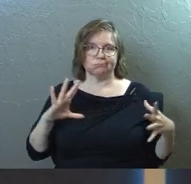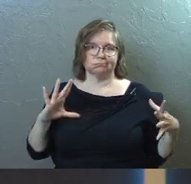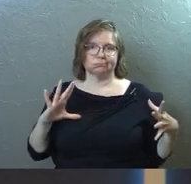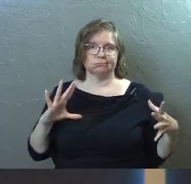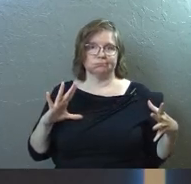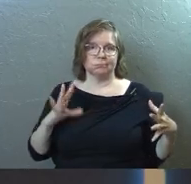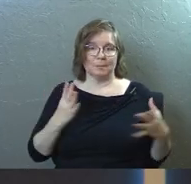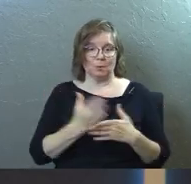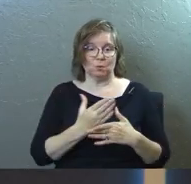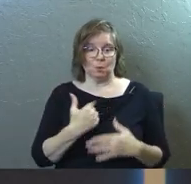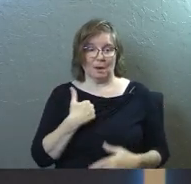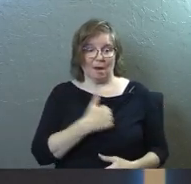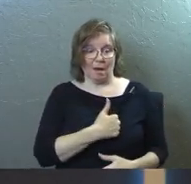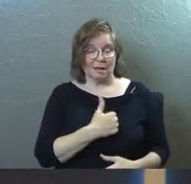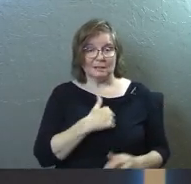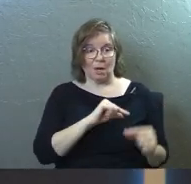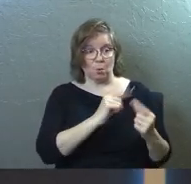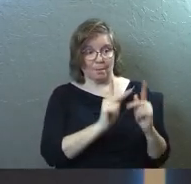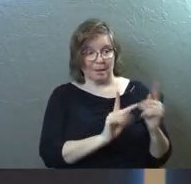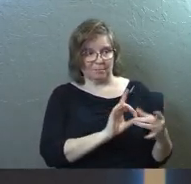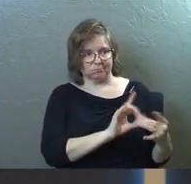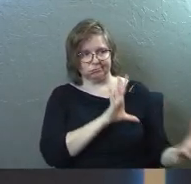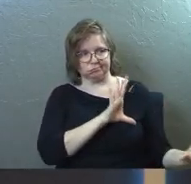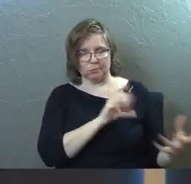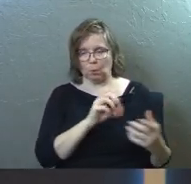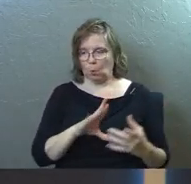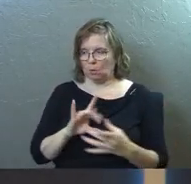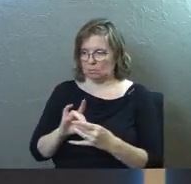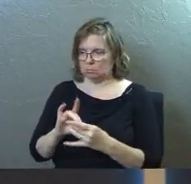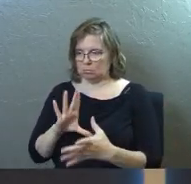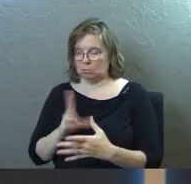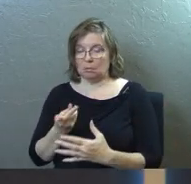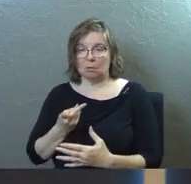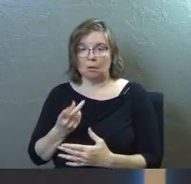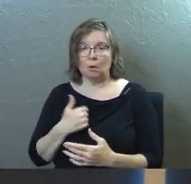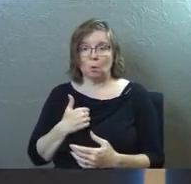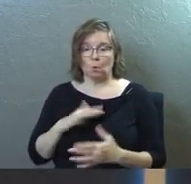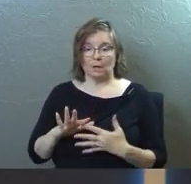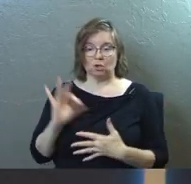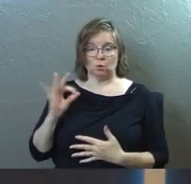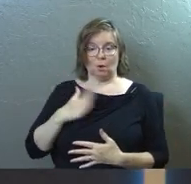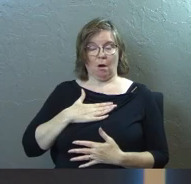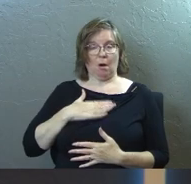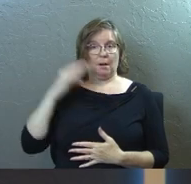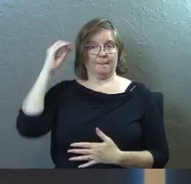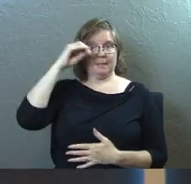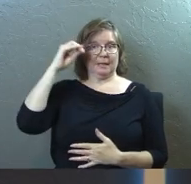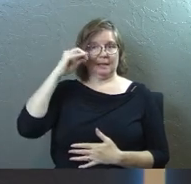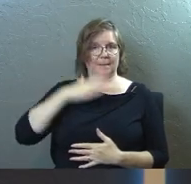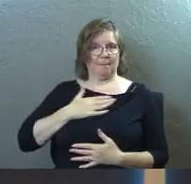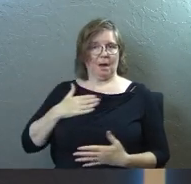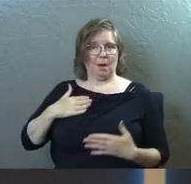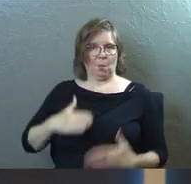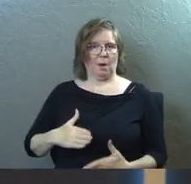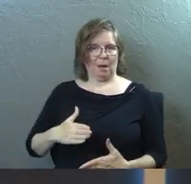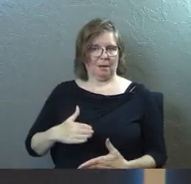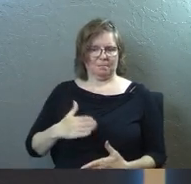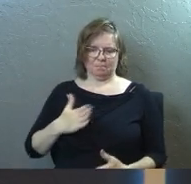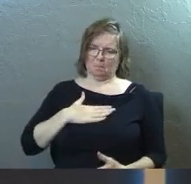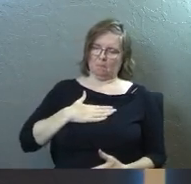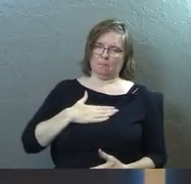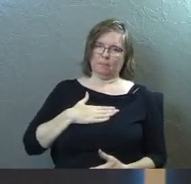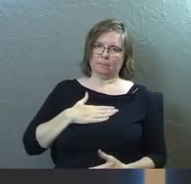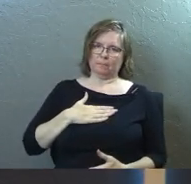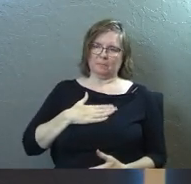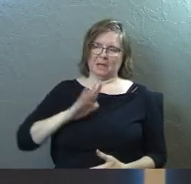another person, between us and a group of people. We choose our way, our opinion, our idea, and we run with it. And